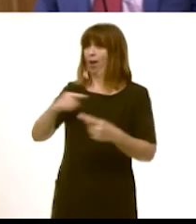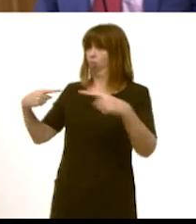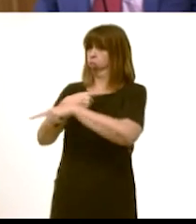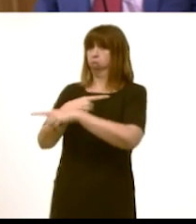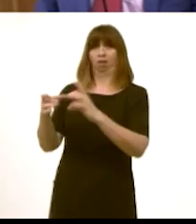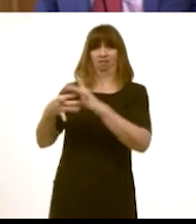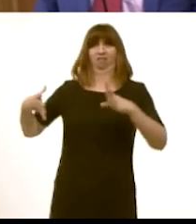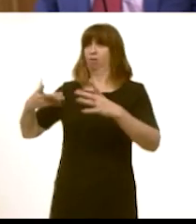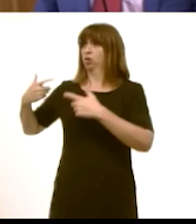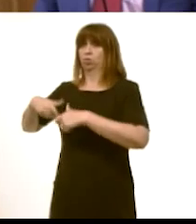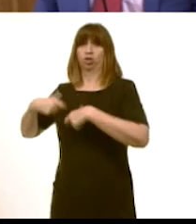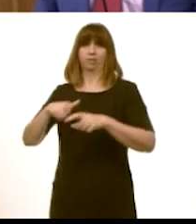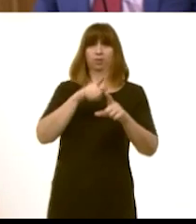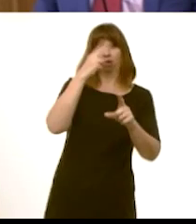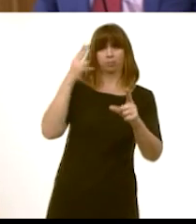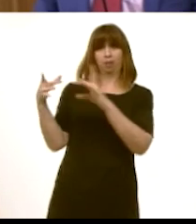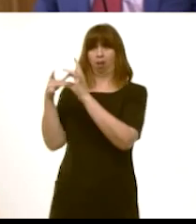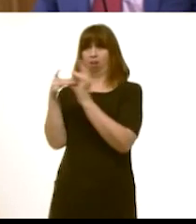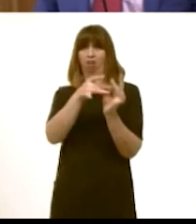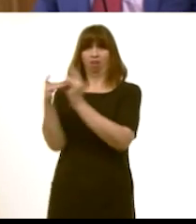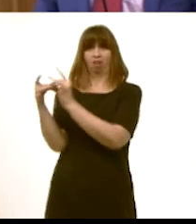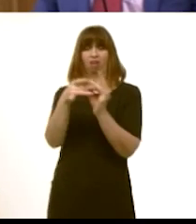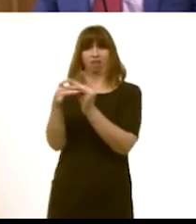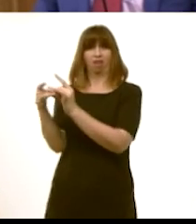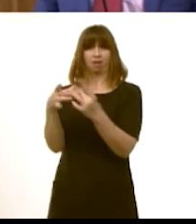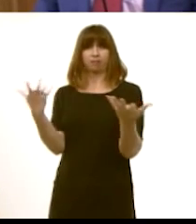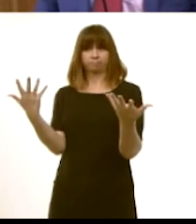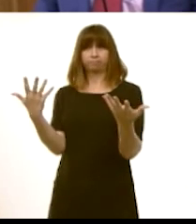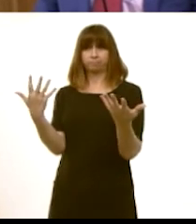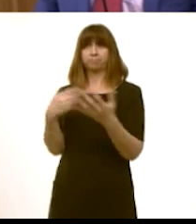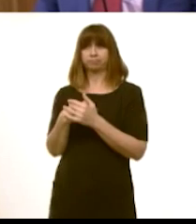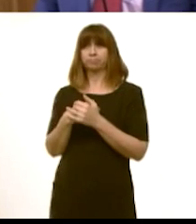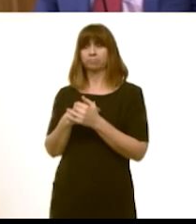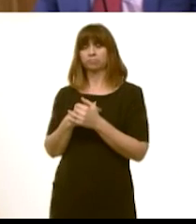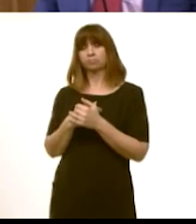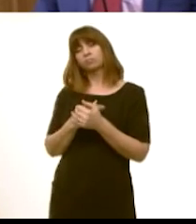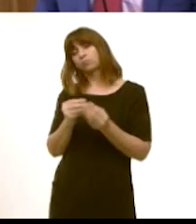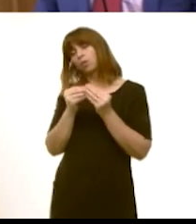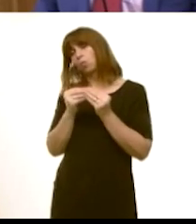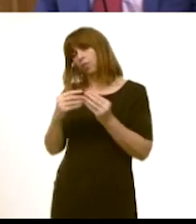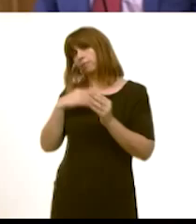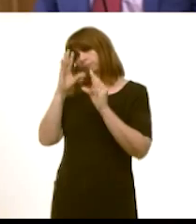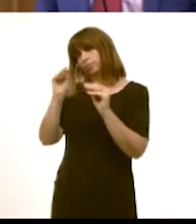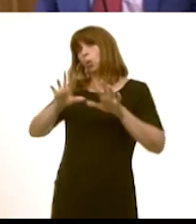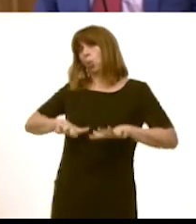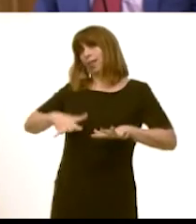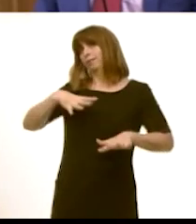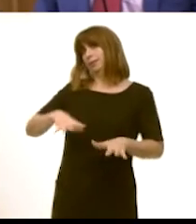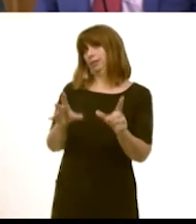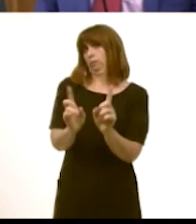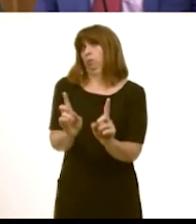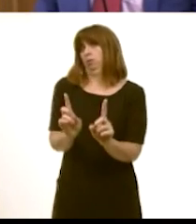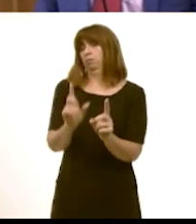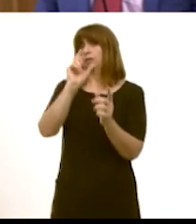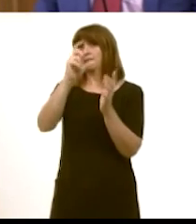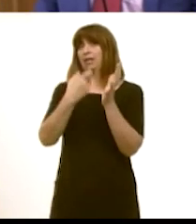the way that these things have been approached in England. But it might be worth me just emphasising what I think Wales needs from the